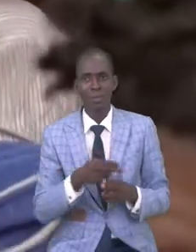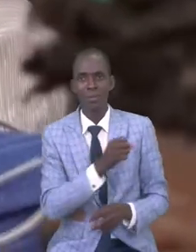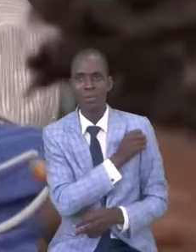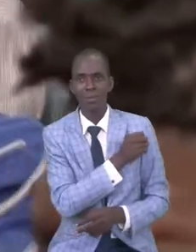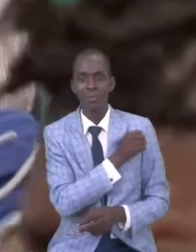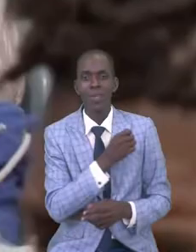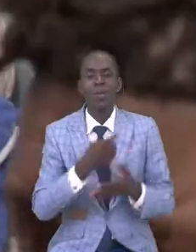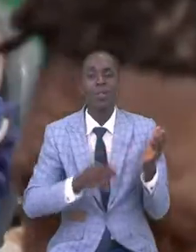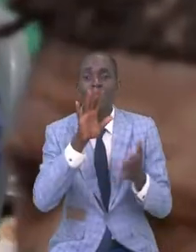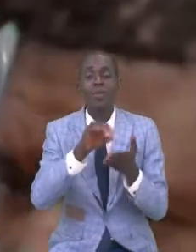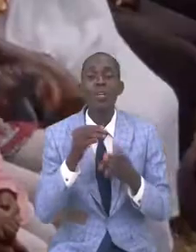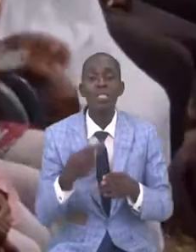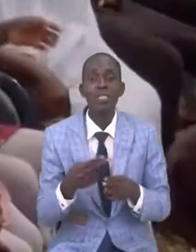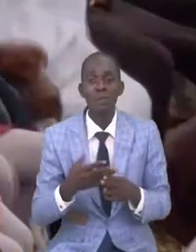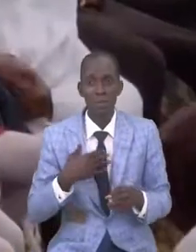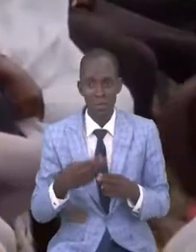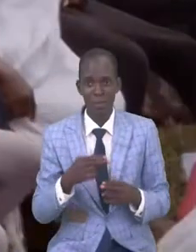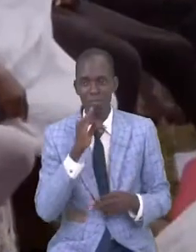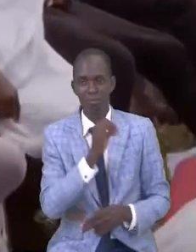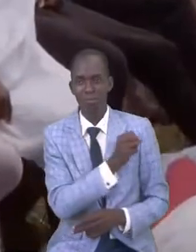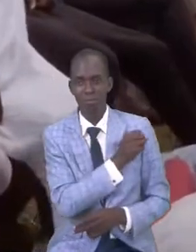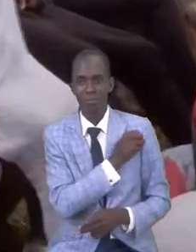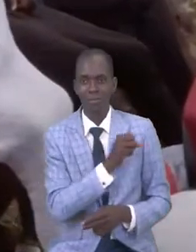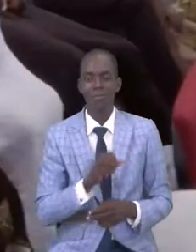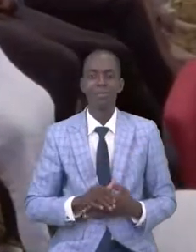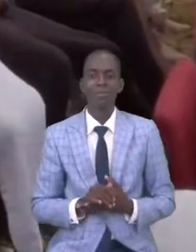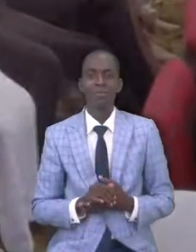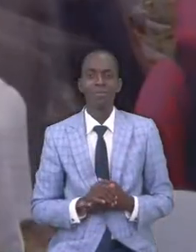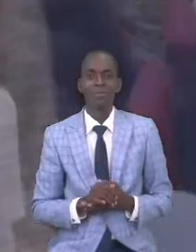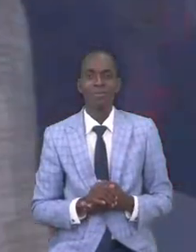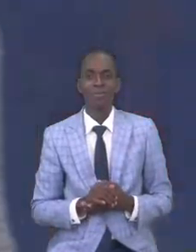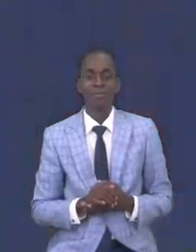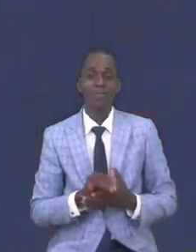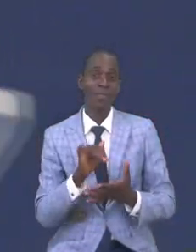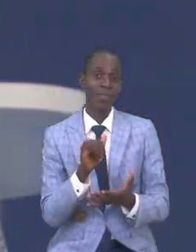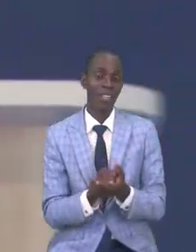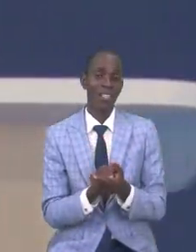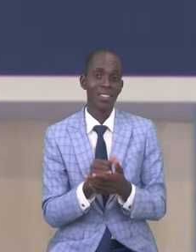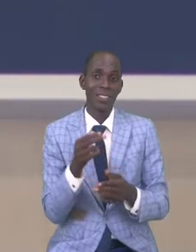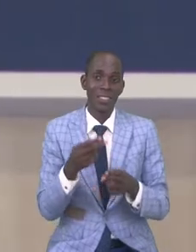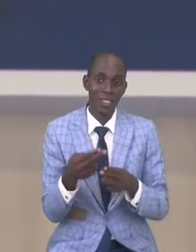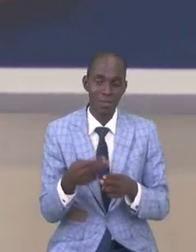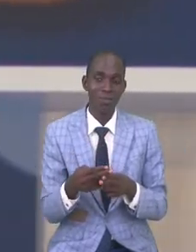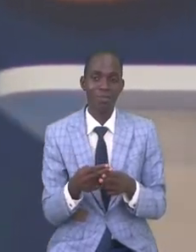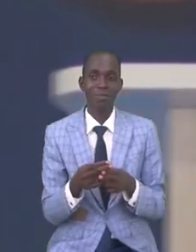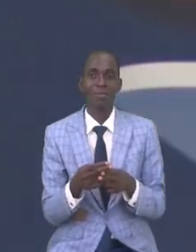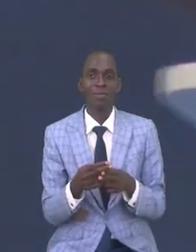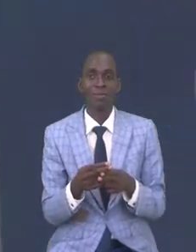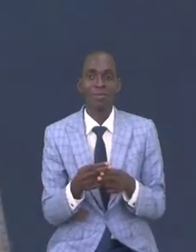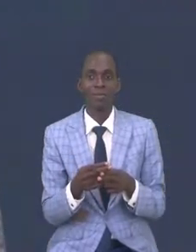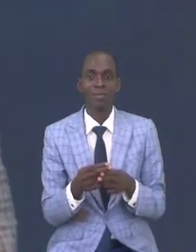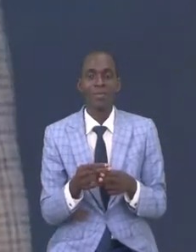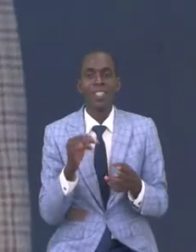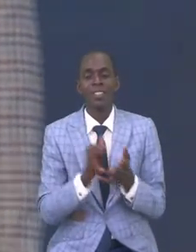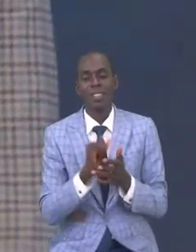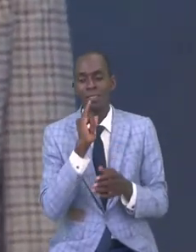I said, what's your name? You know, that name that they threw